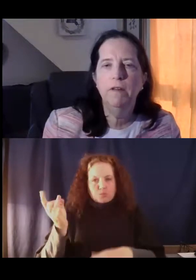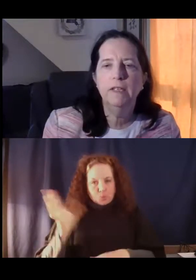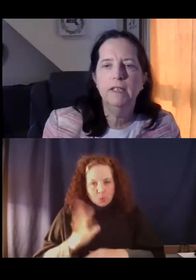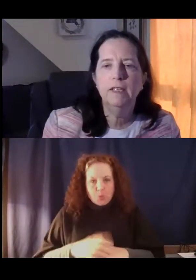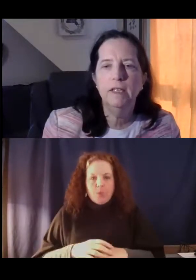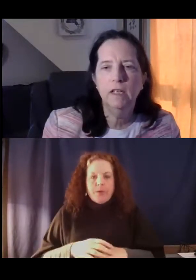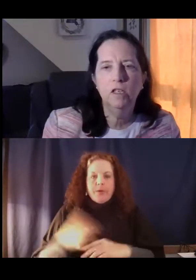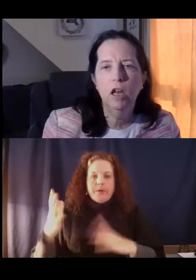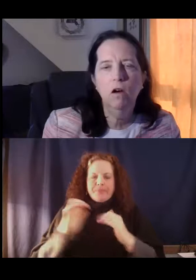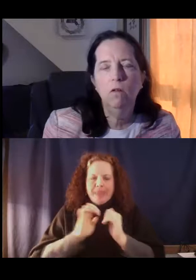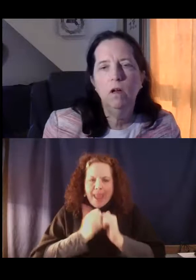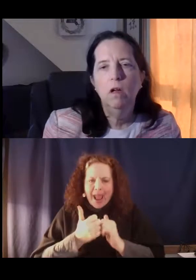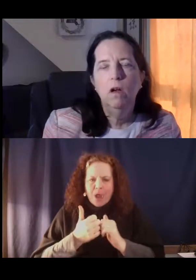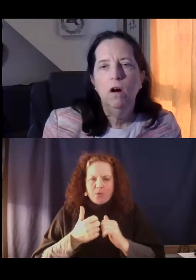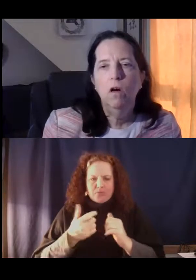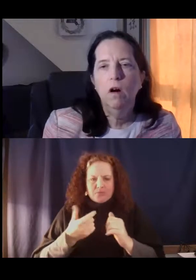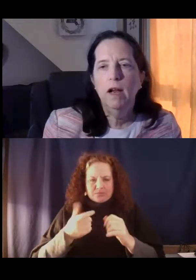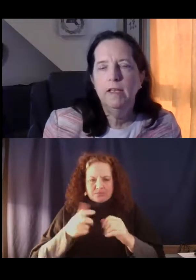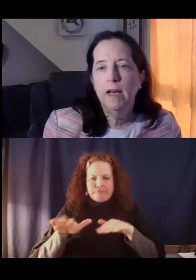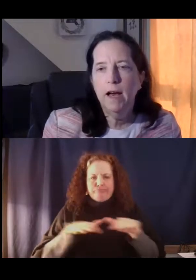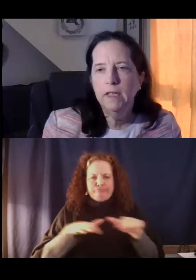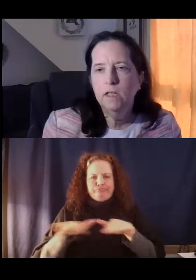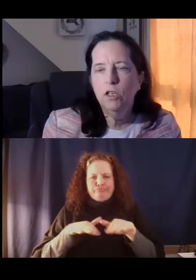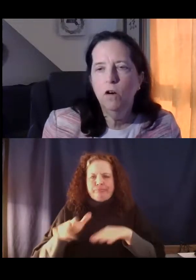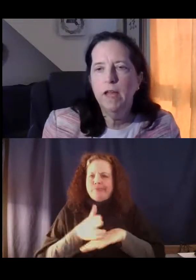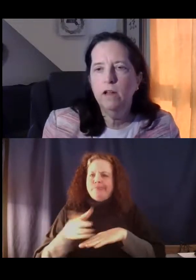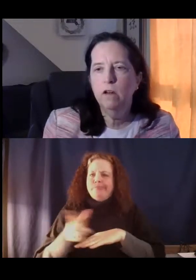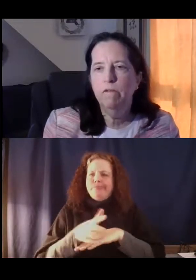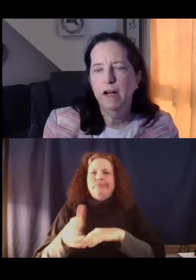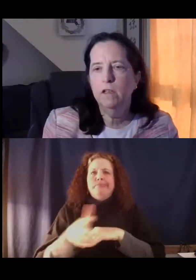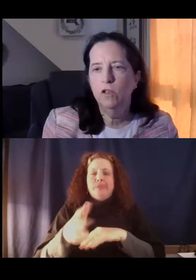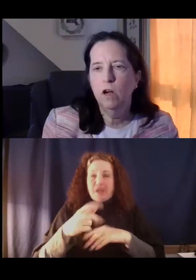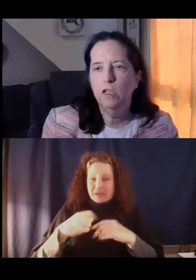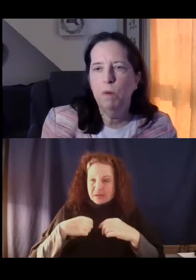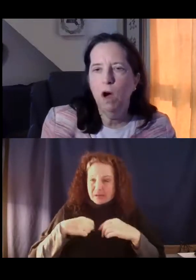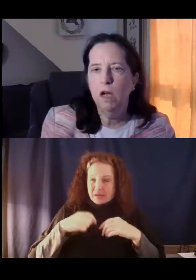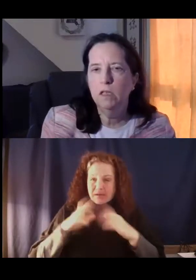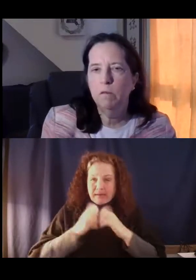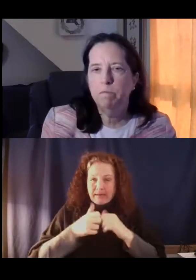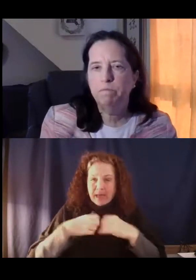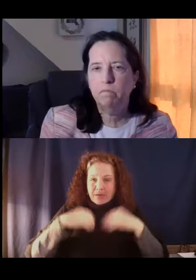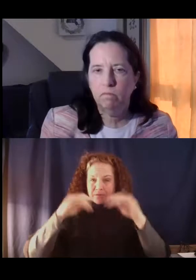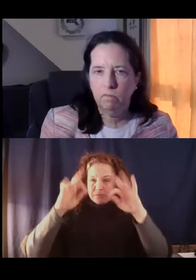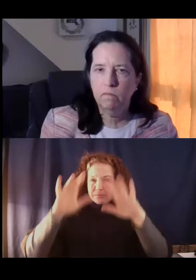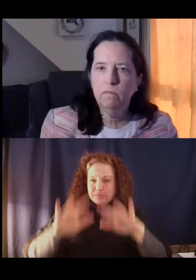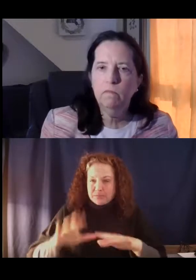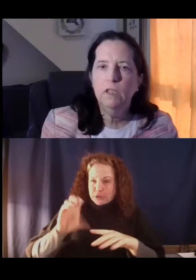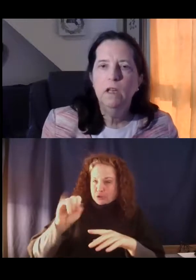and if it's a sticky snow or it's an icy snow that could affect the dog's paws.